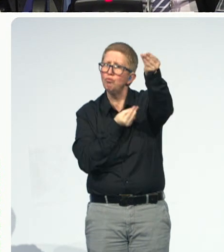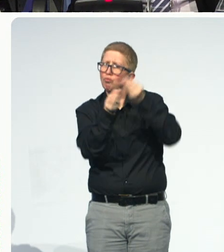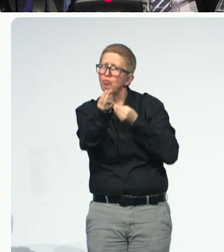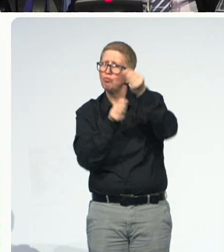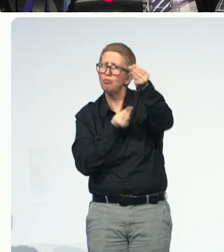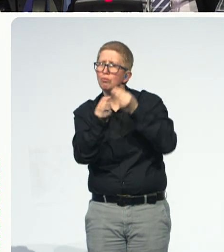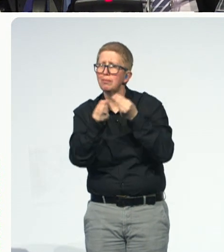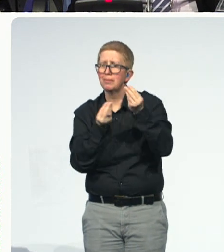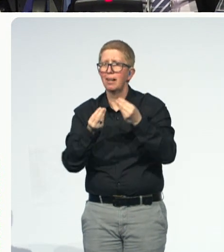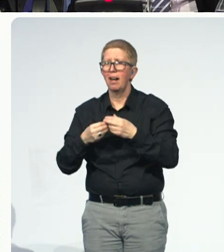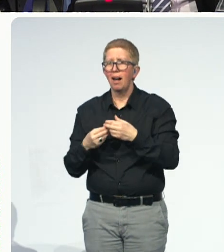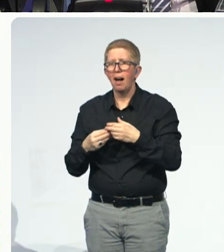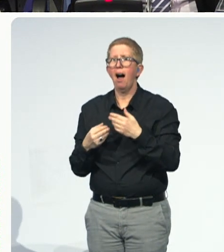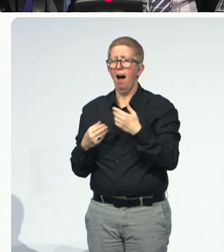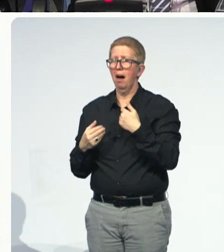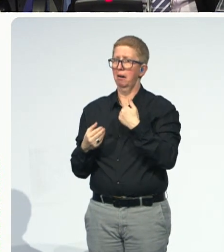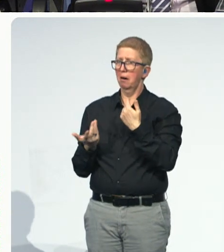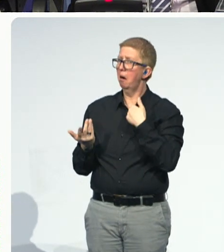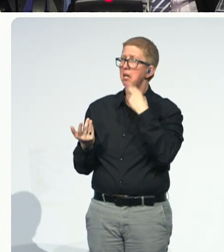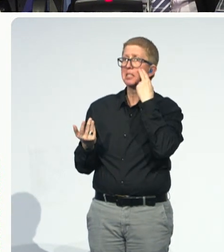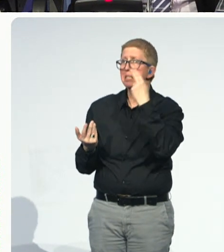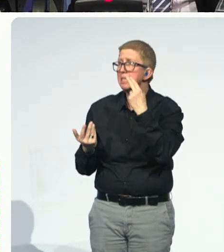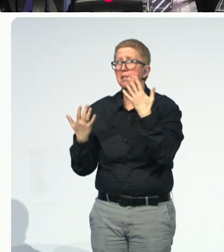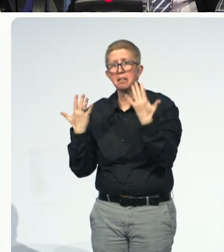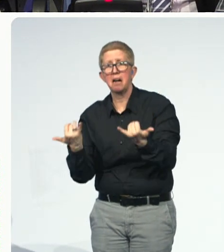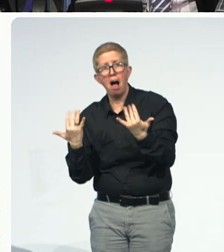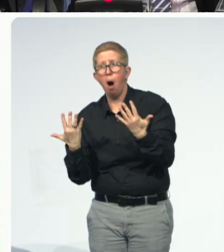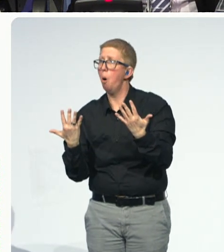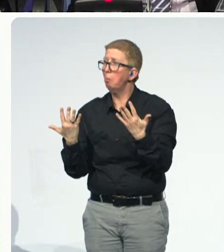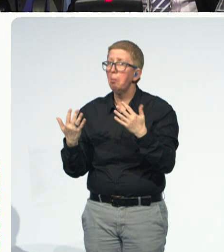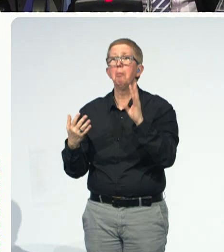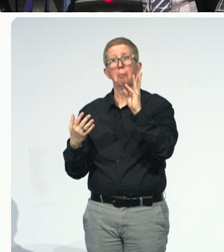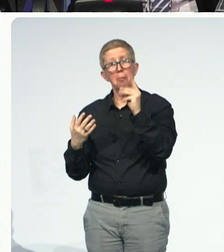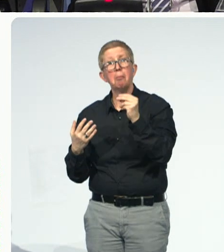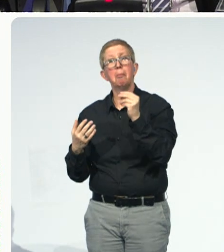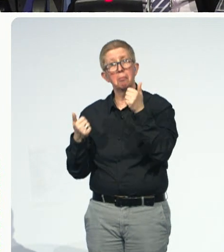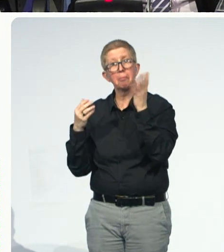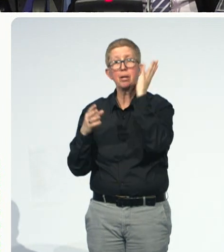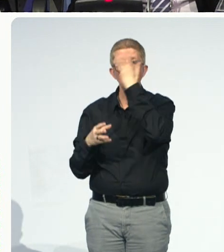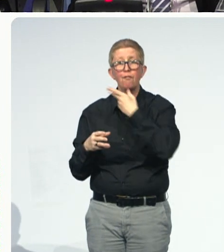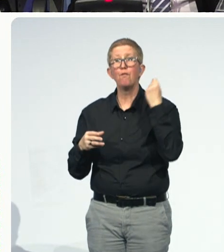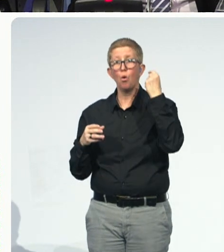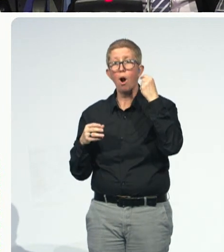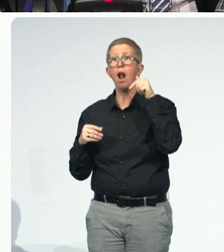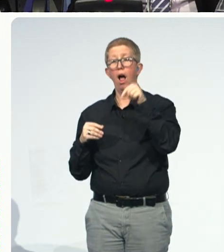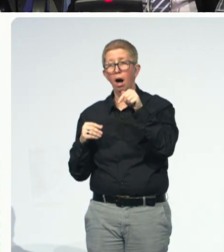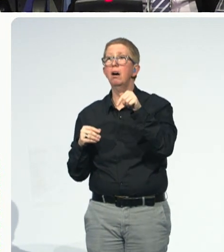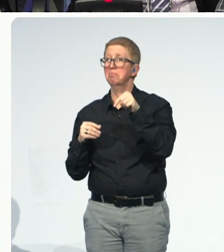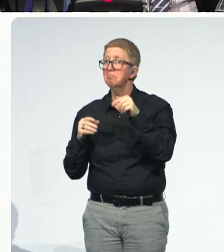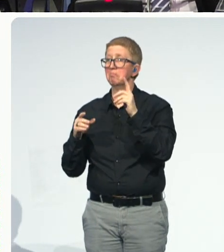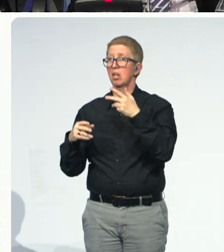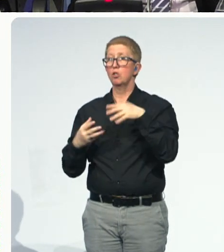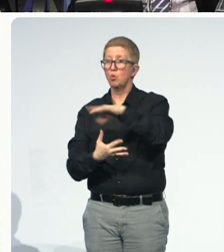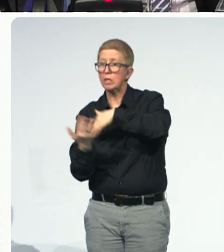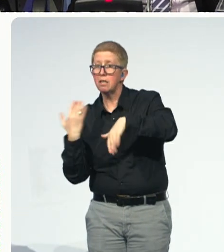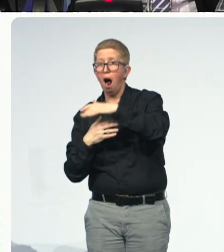in these places, such as policy changes of the Macau government to support the program, some direct governmental